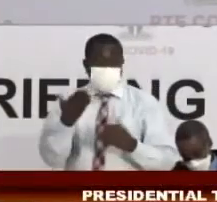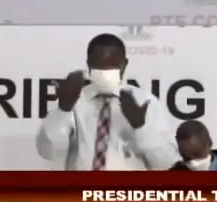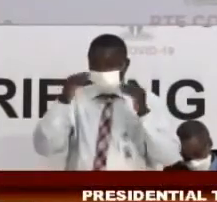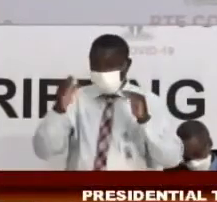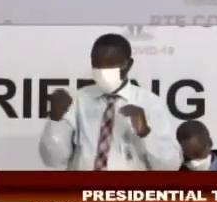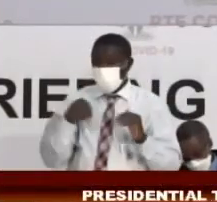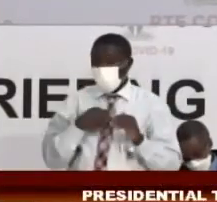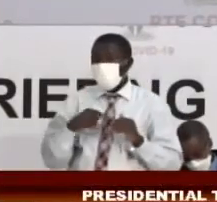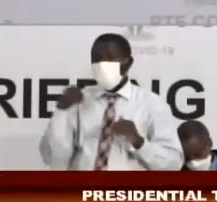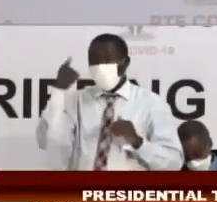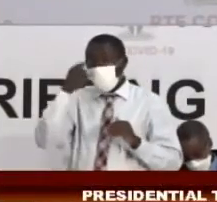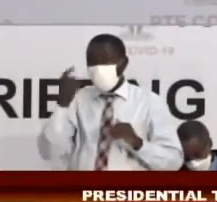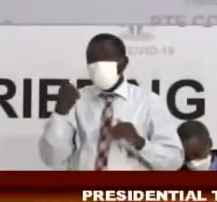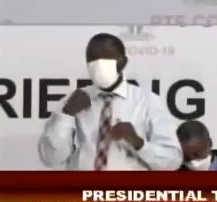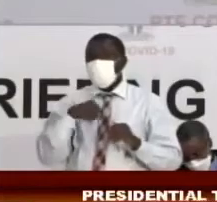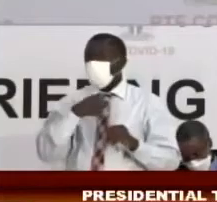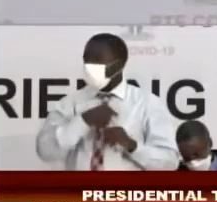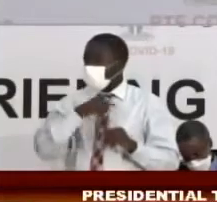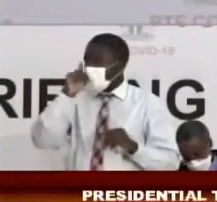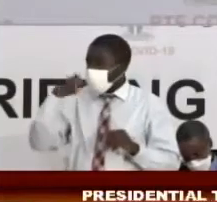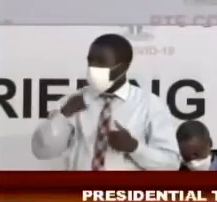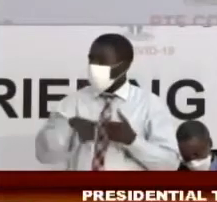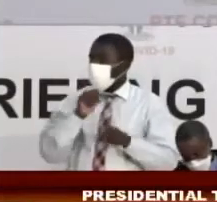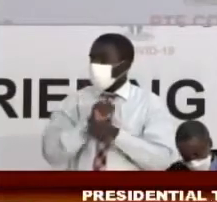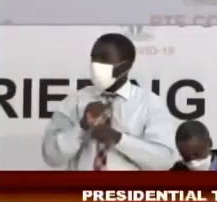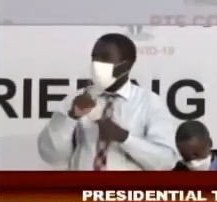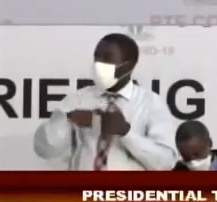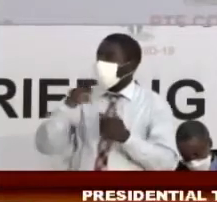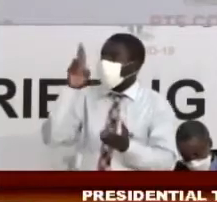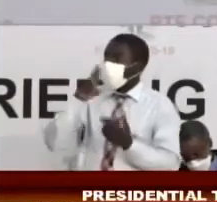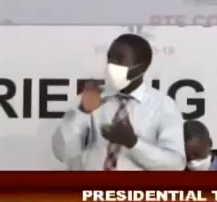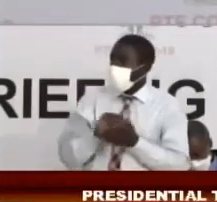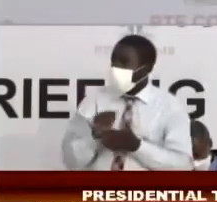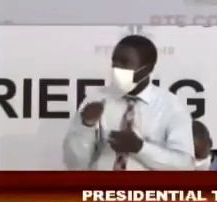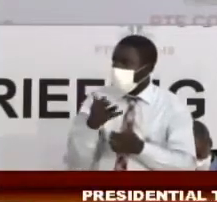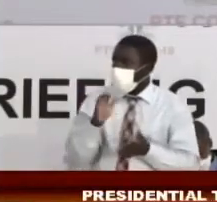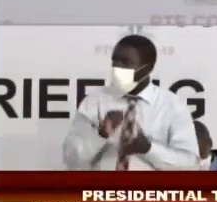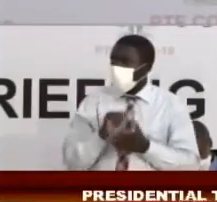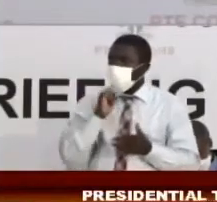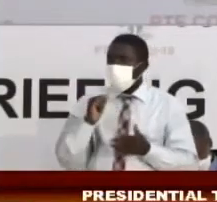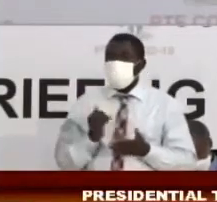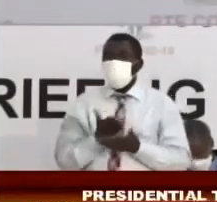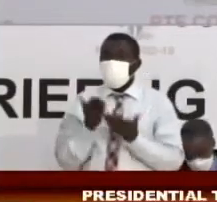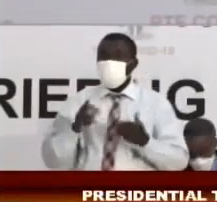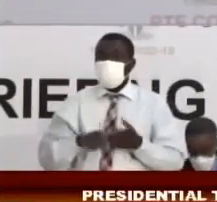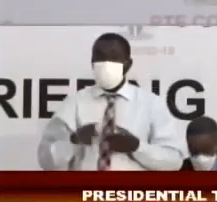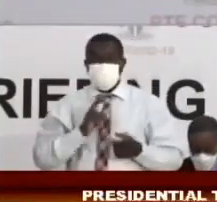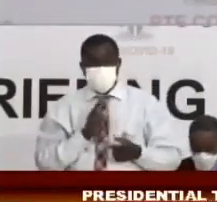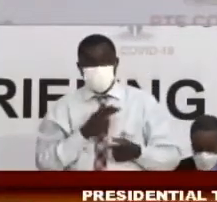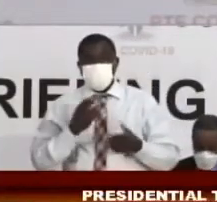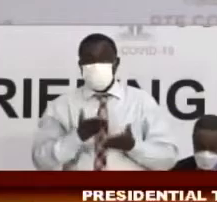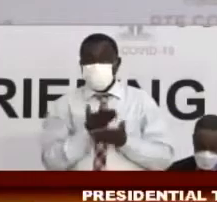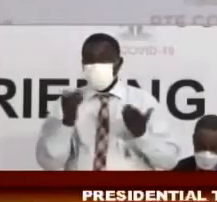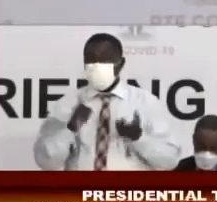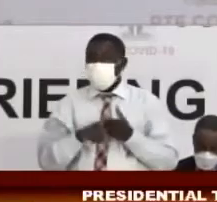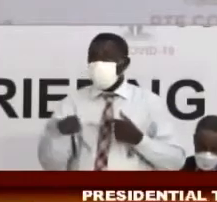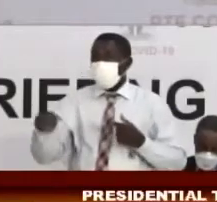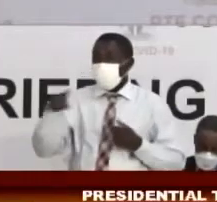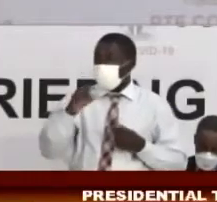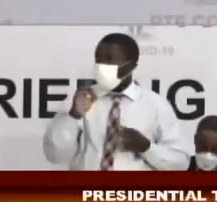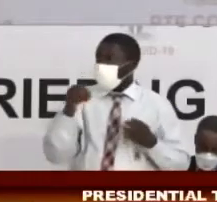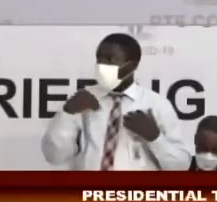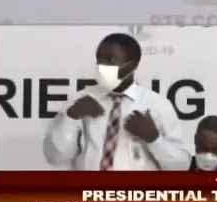is our work to address that. We are here to serve. Everything that is available to us is available to you. If you have any